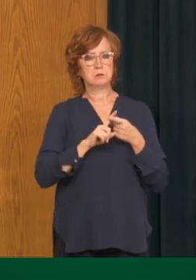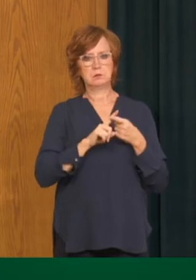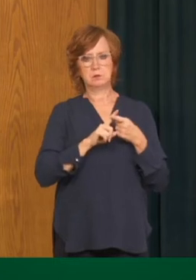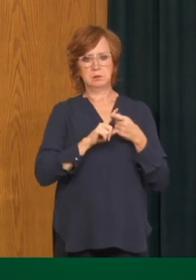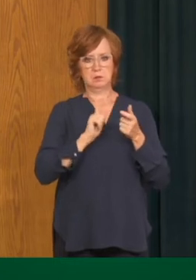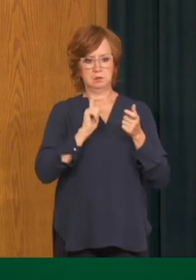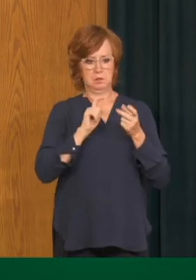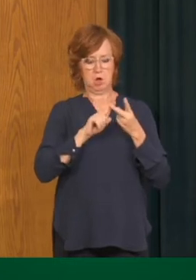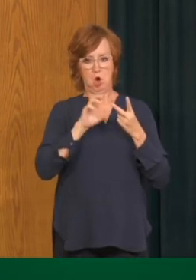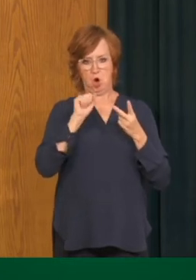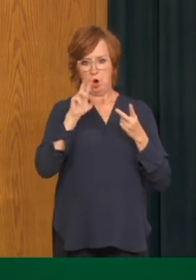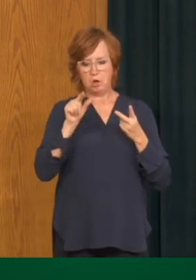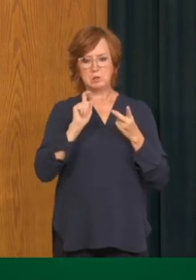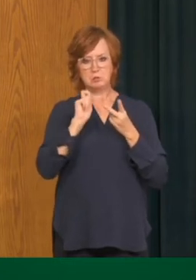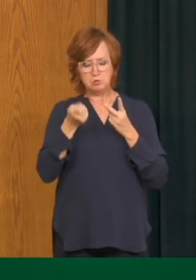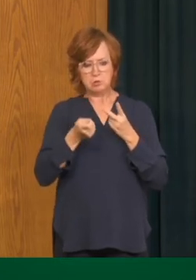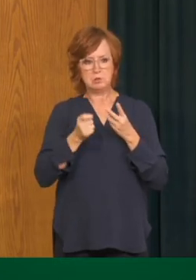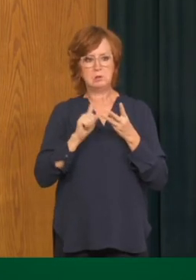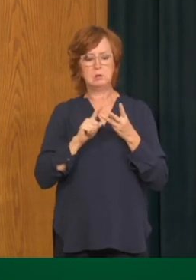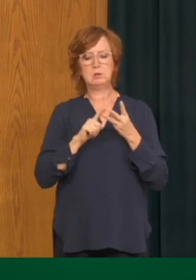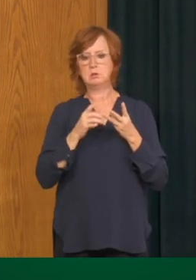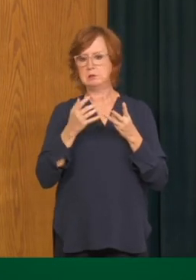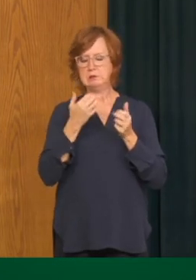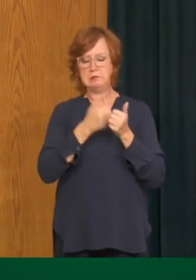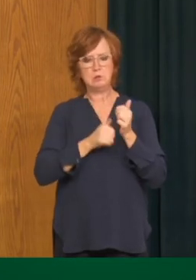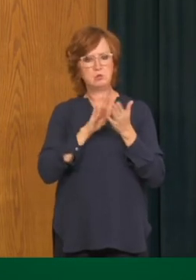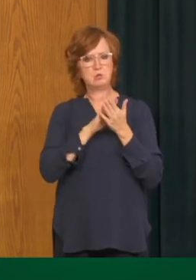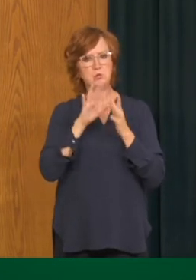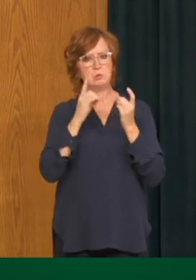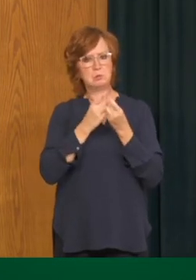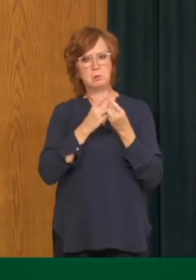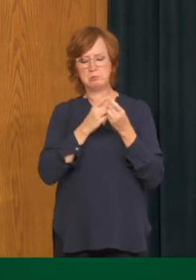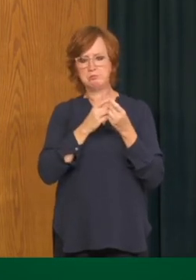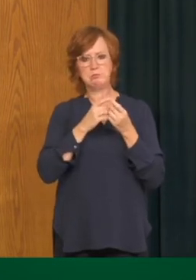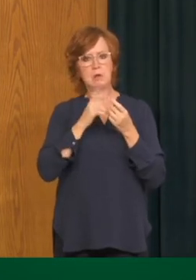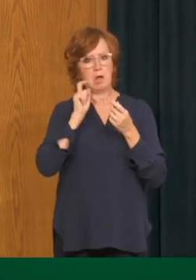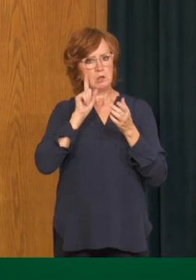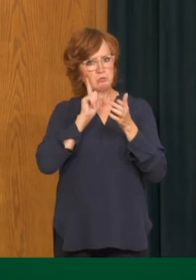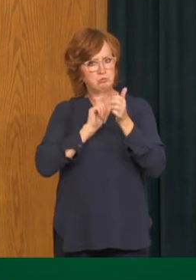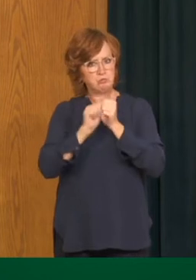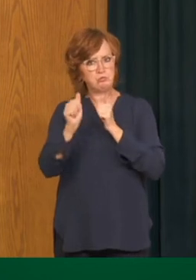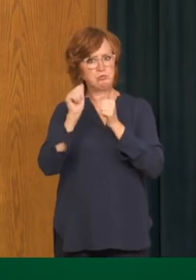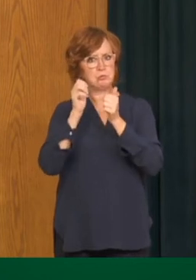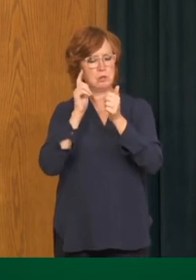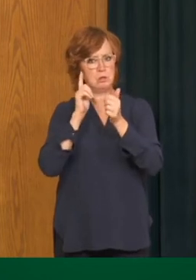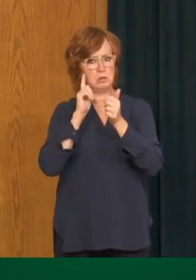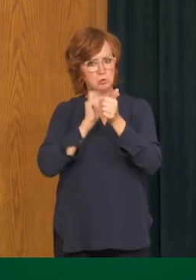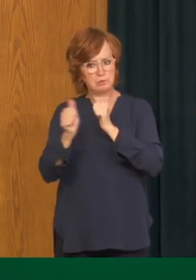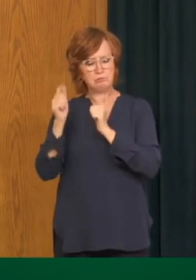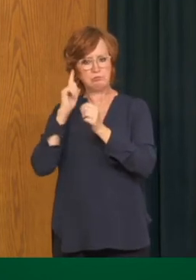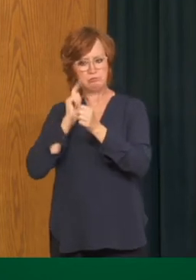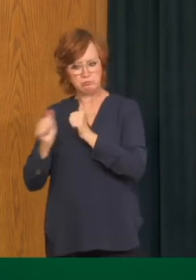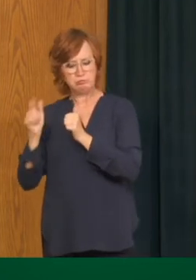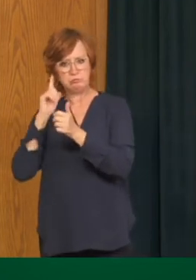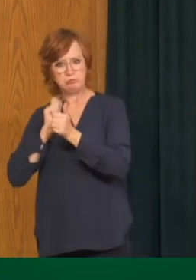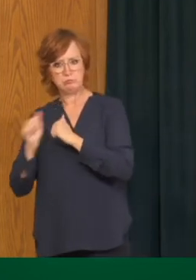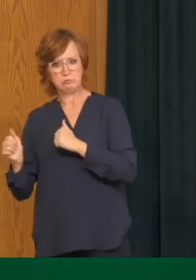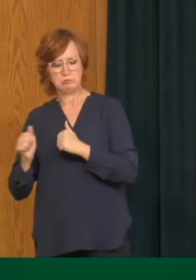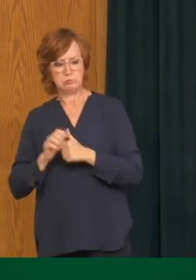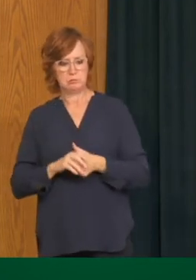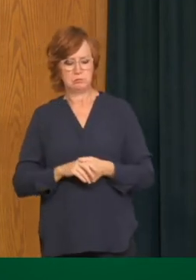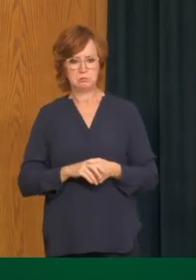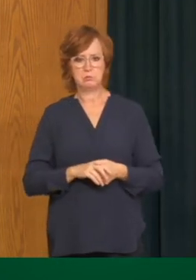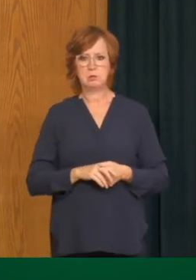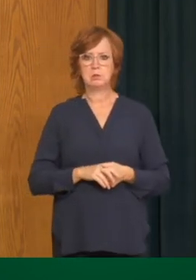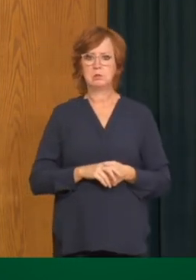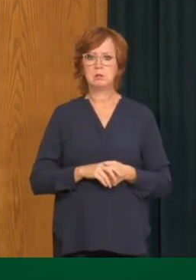advanced in August and continue to be advanced at the local school division level. We can't think of a school